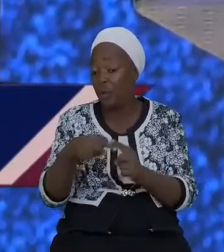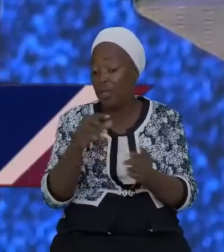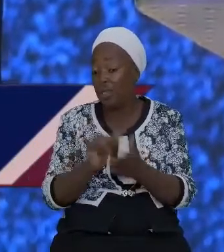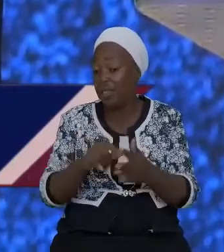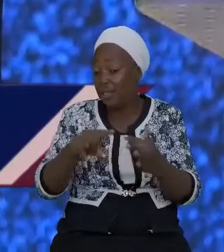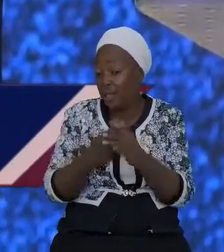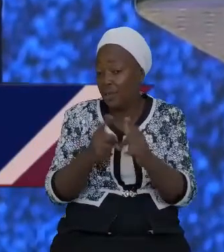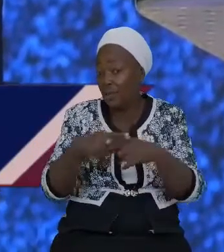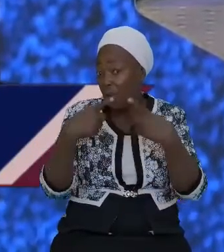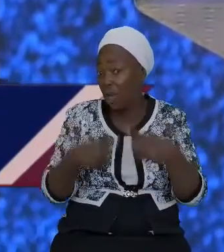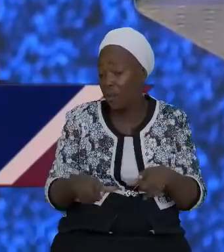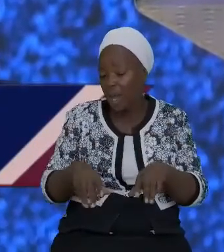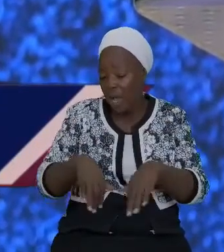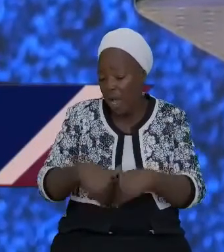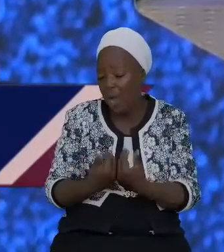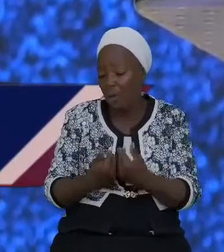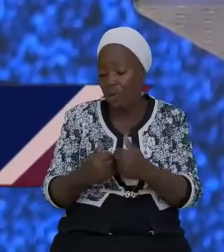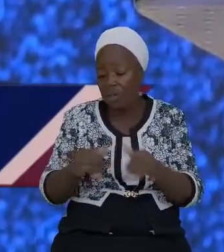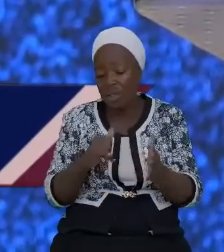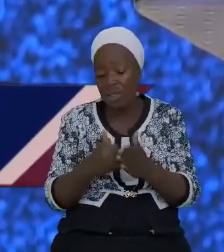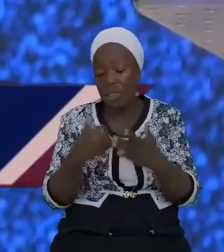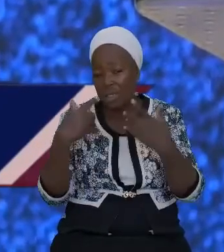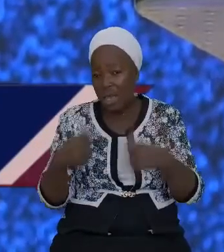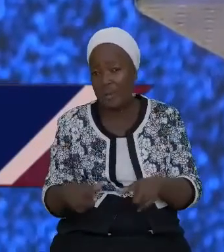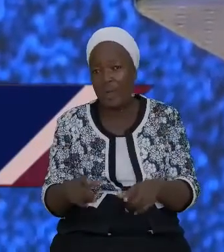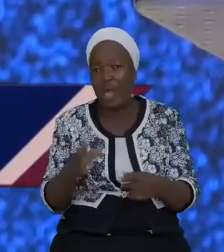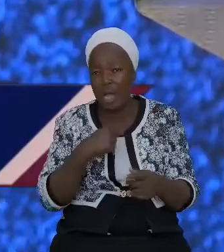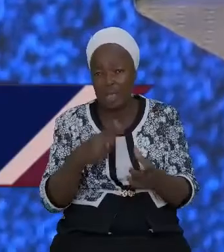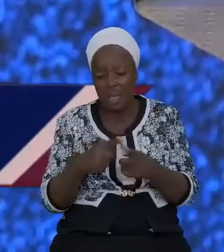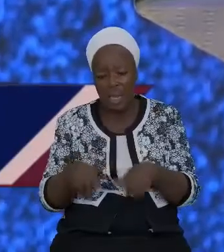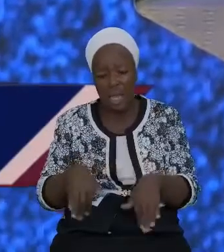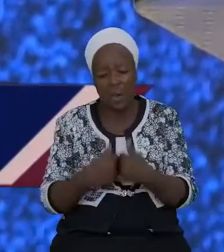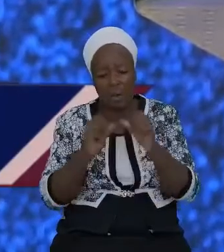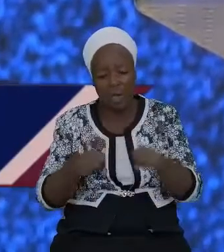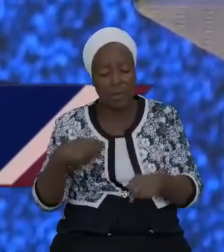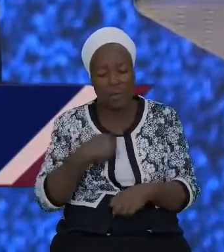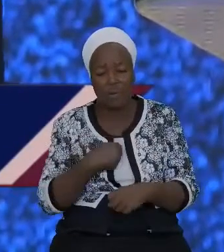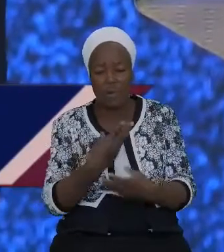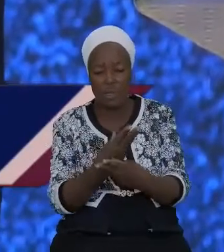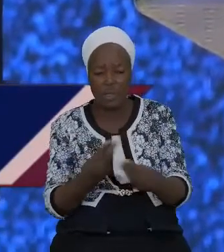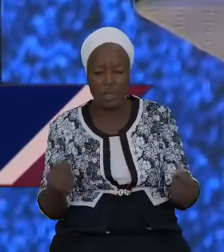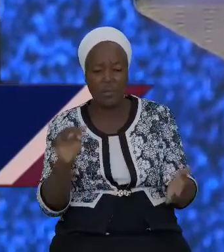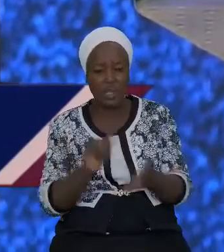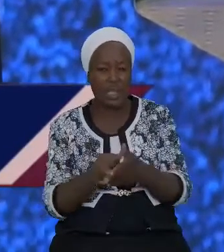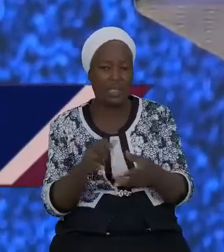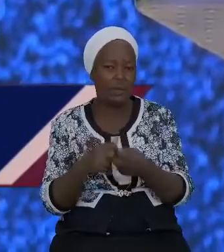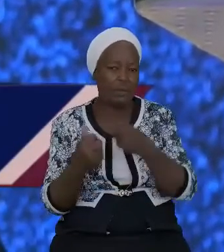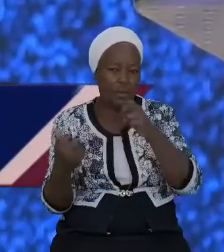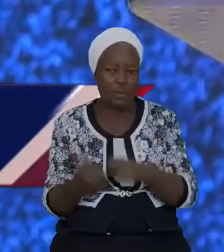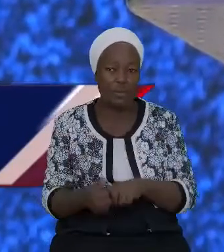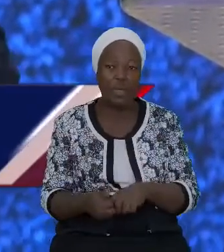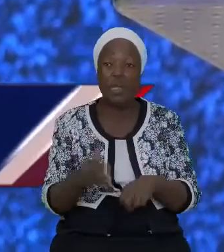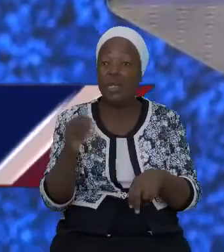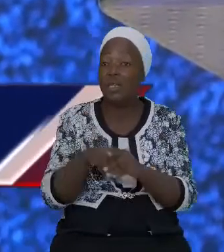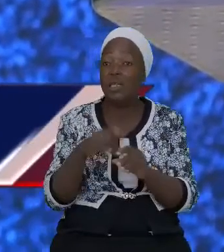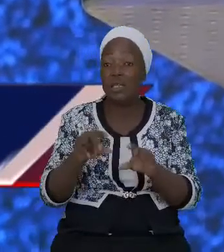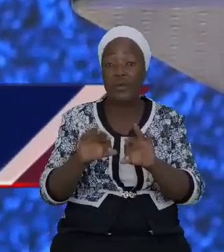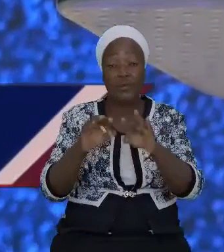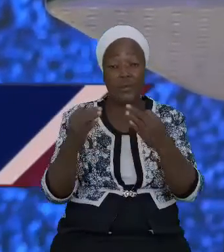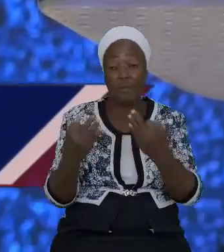happen? How did that happen? And how do we resolve the problem? In the